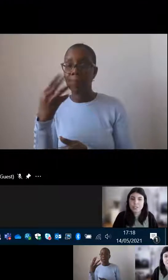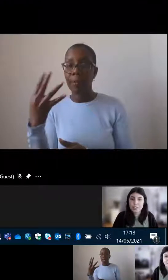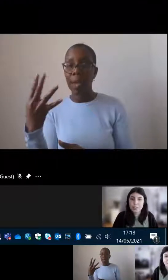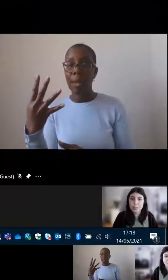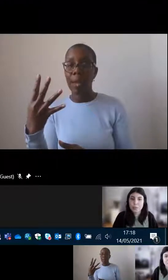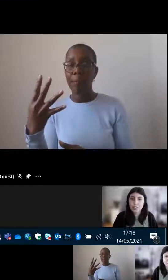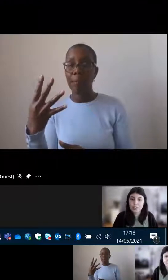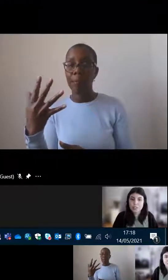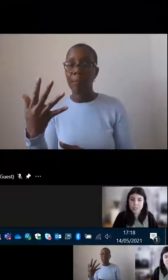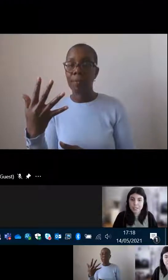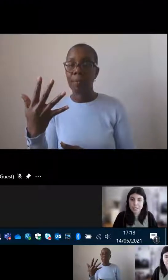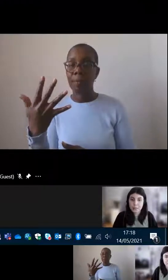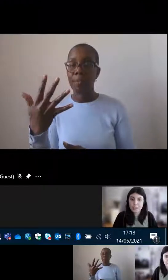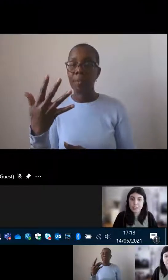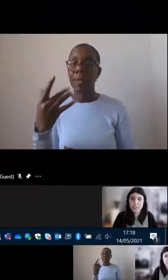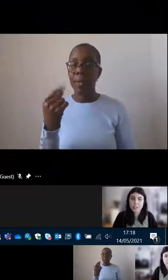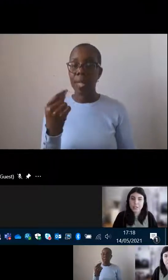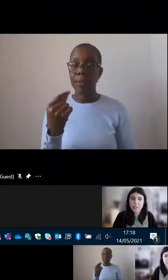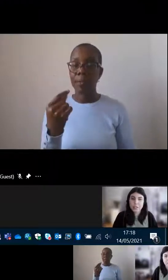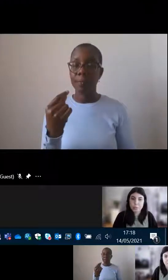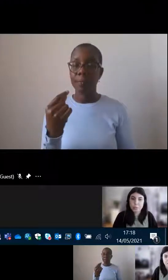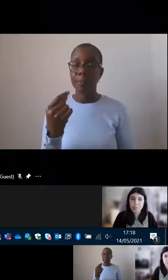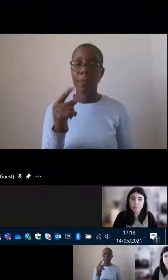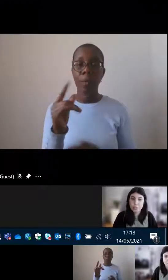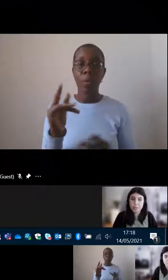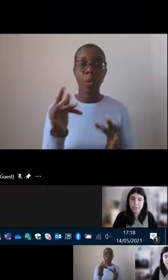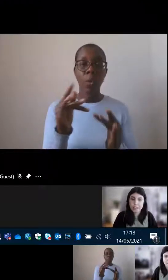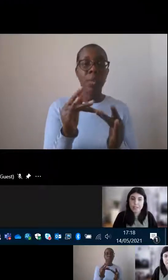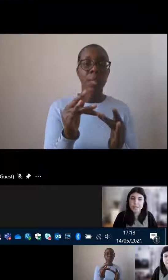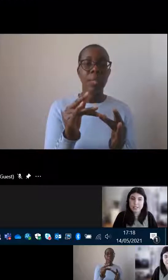on 020